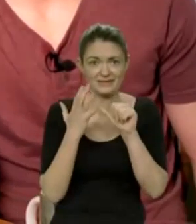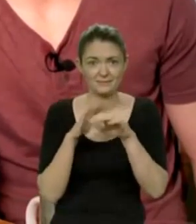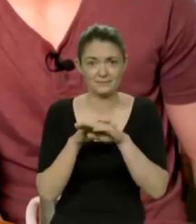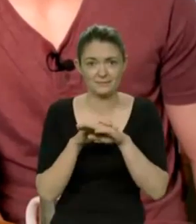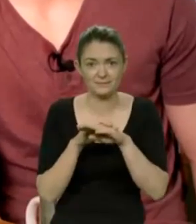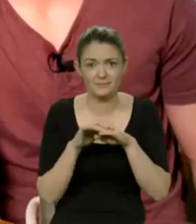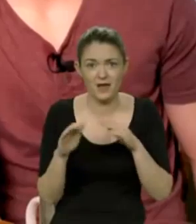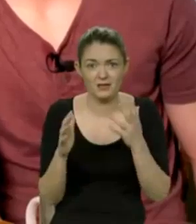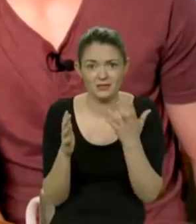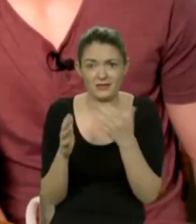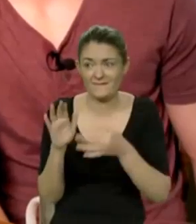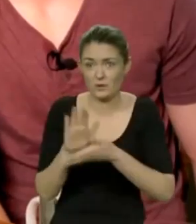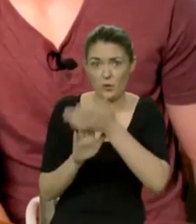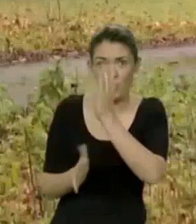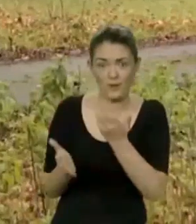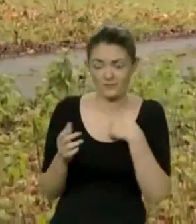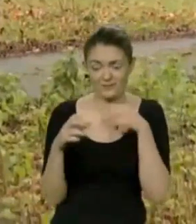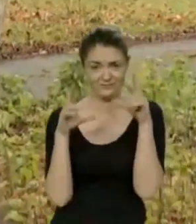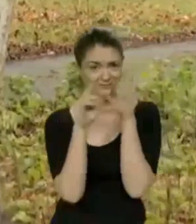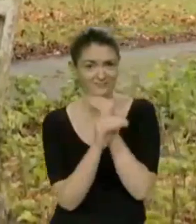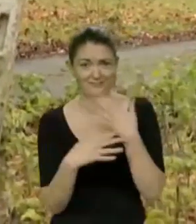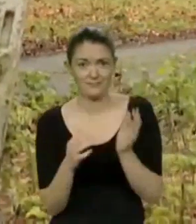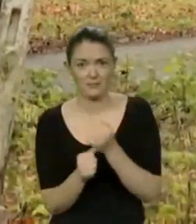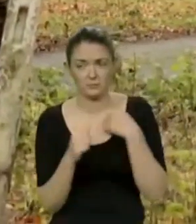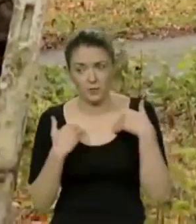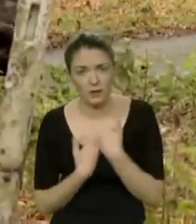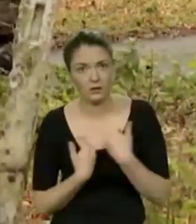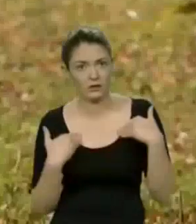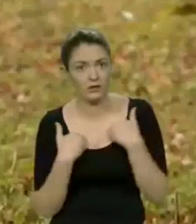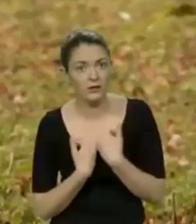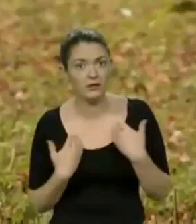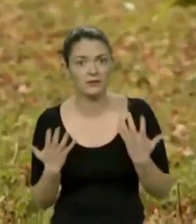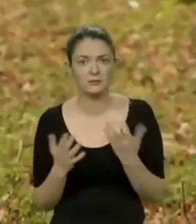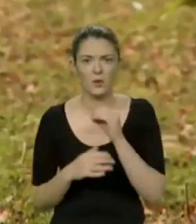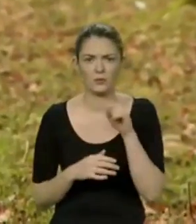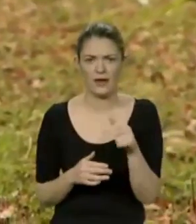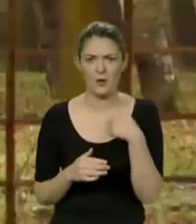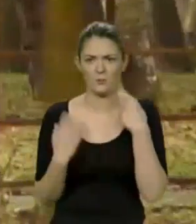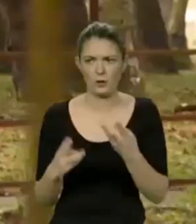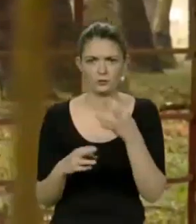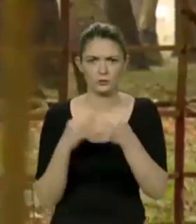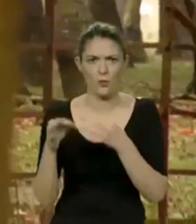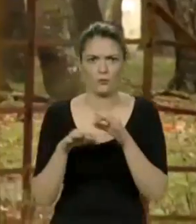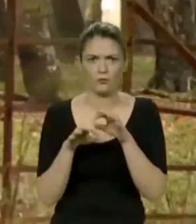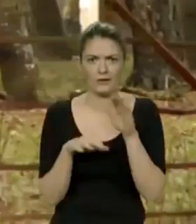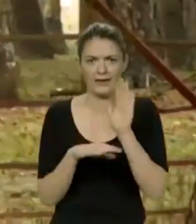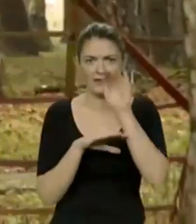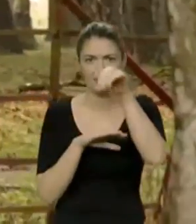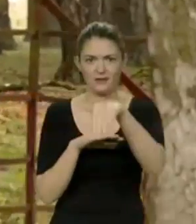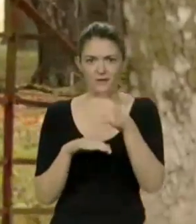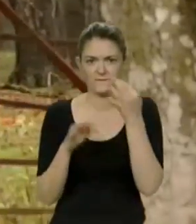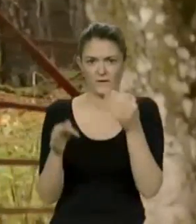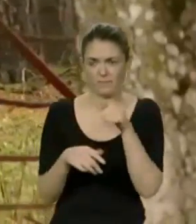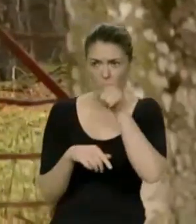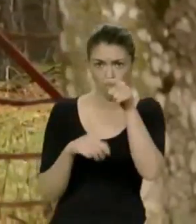he's away, and I know I'll be constantly worried. O'Neill, I want you to go around that hill, form up the other side on